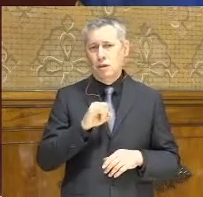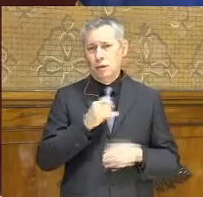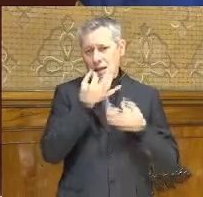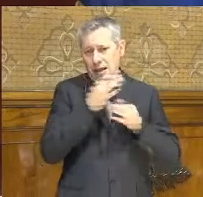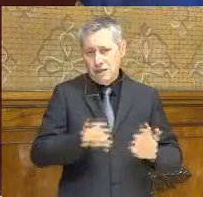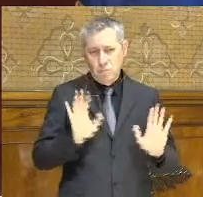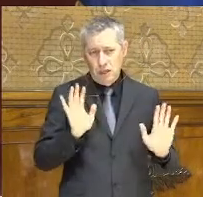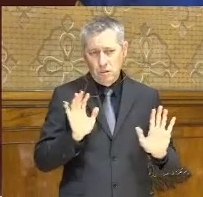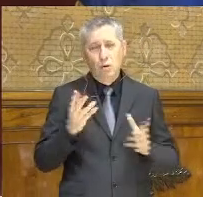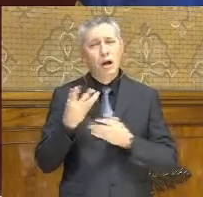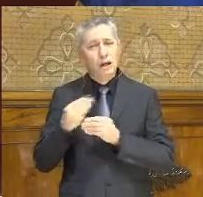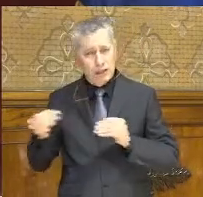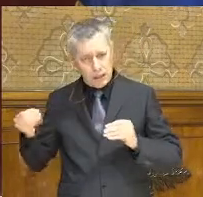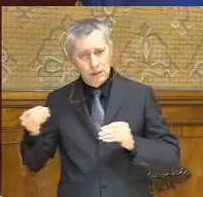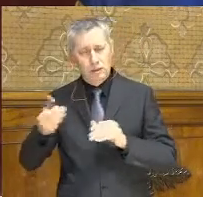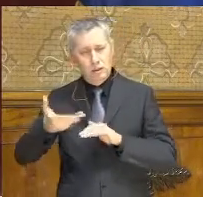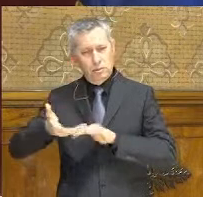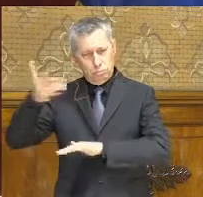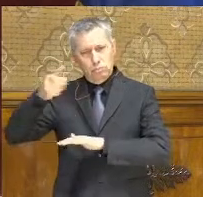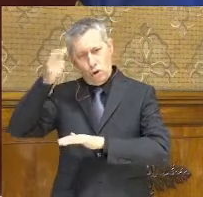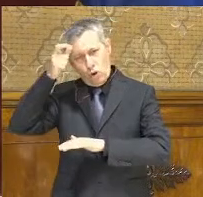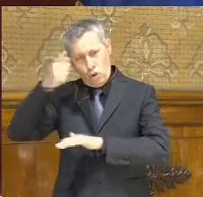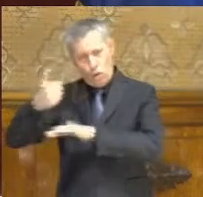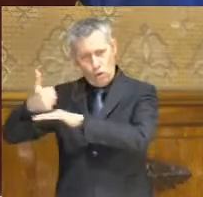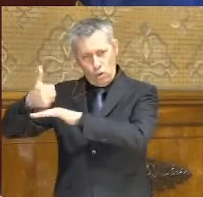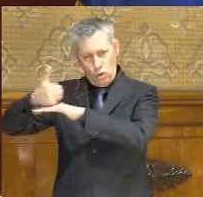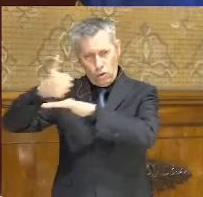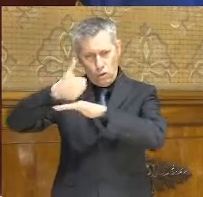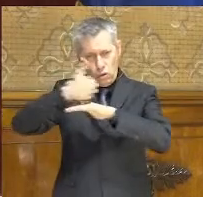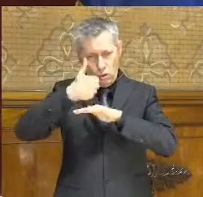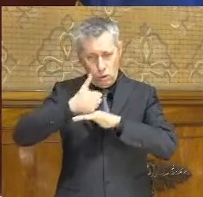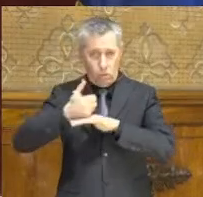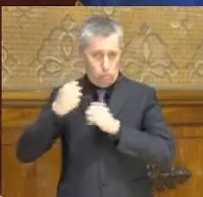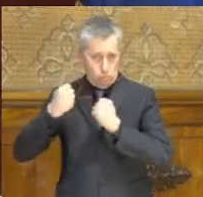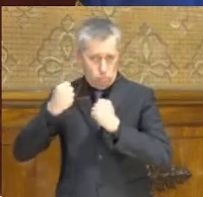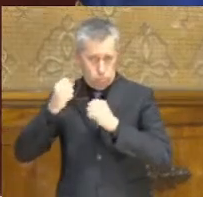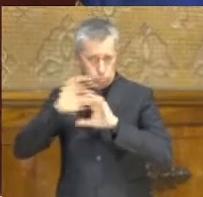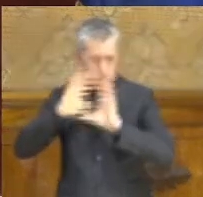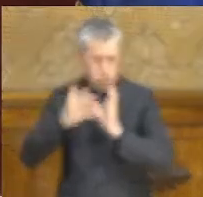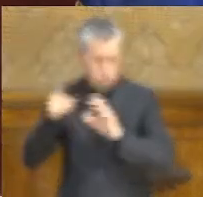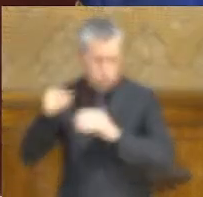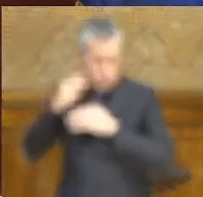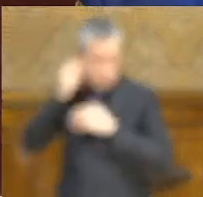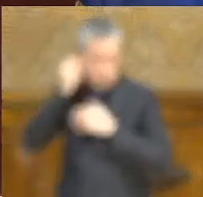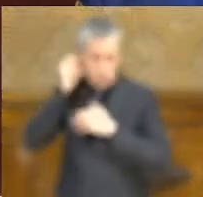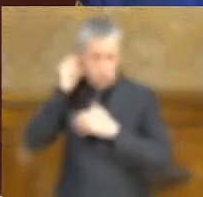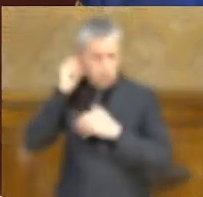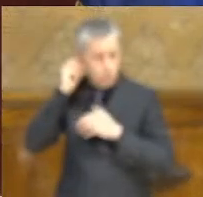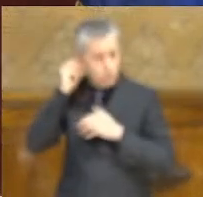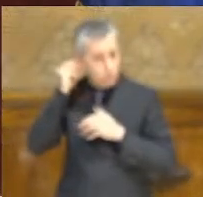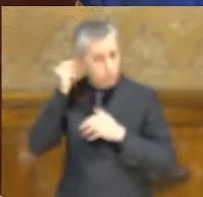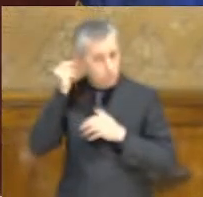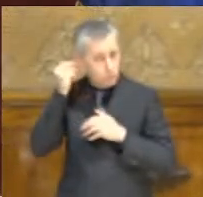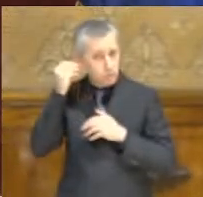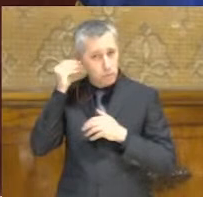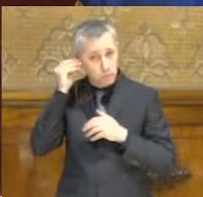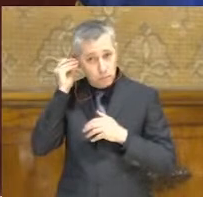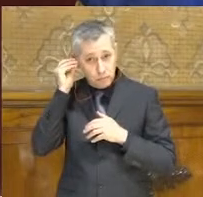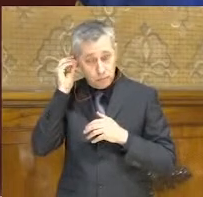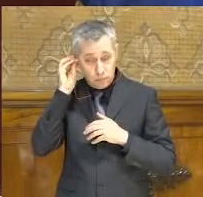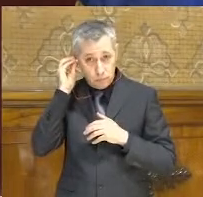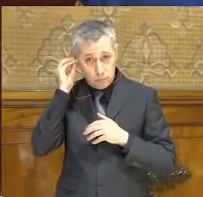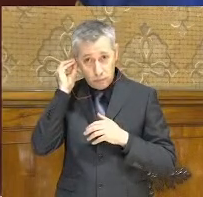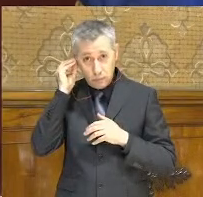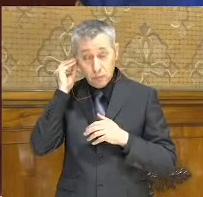occupy the highest offices in most powerful countries around the world are actively unpreparing